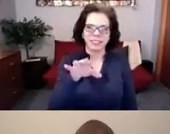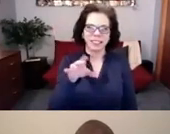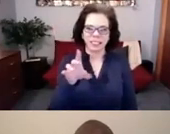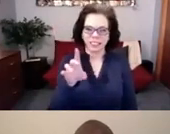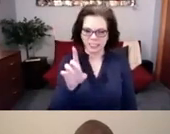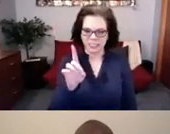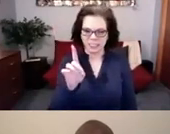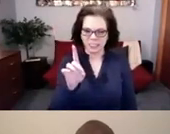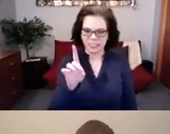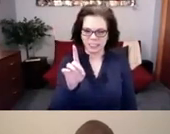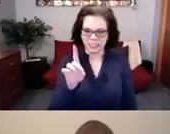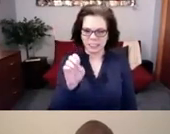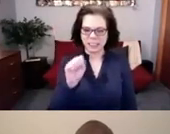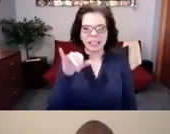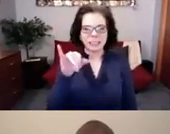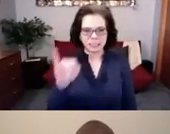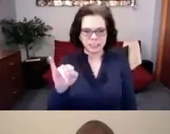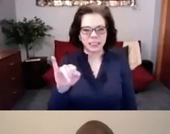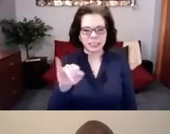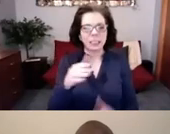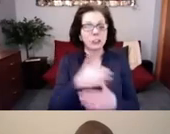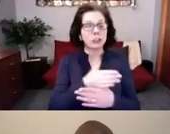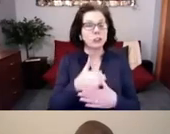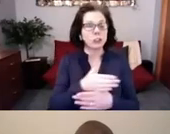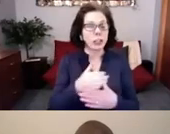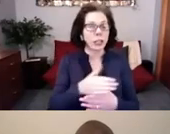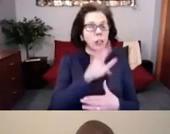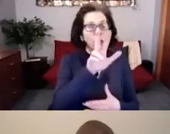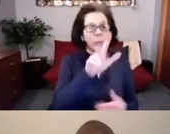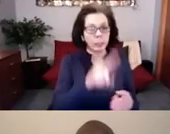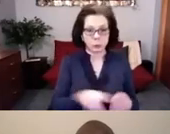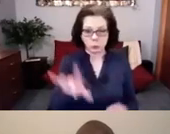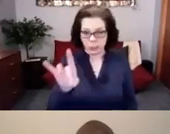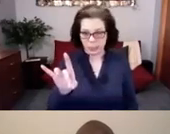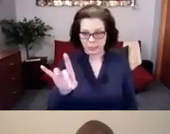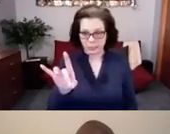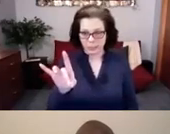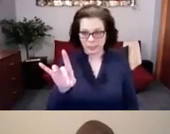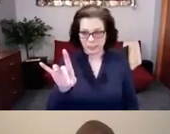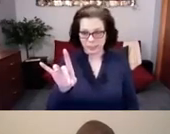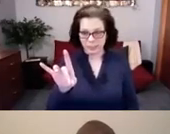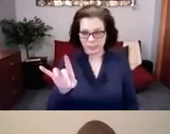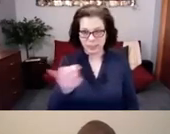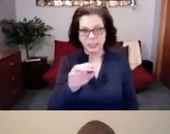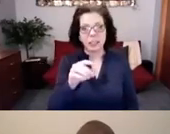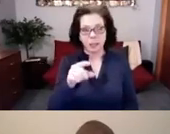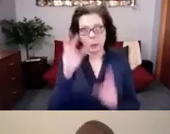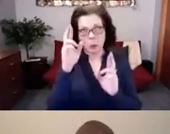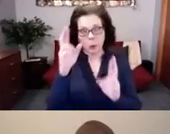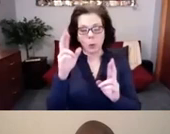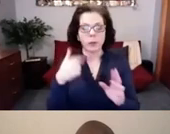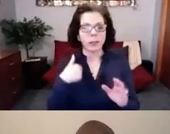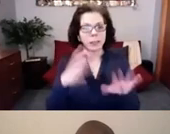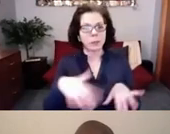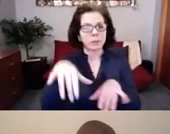for grades 3 through 8 that they are looking to host MCAS exams during